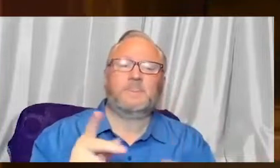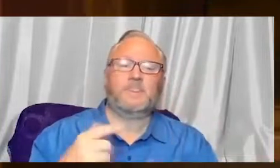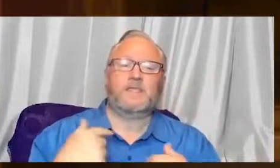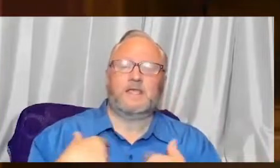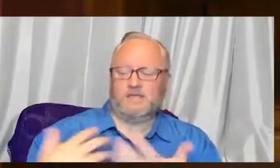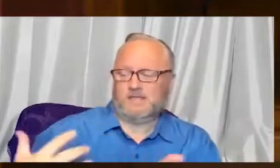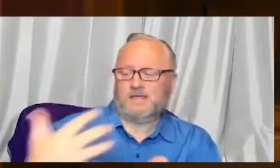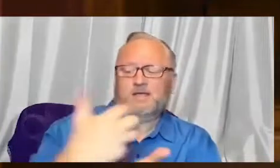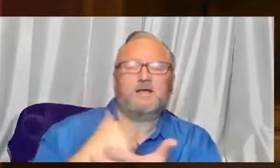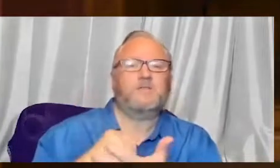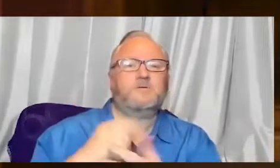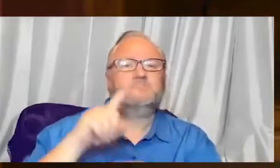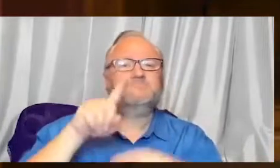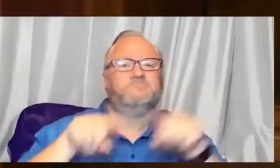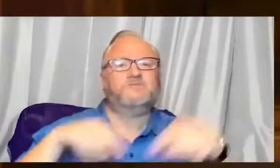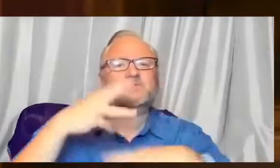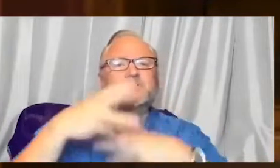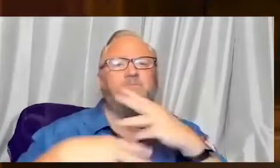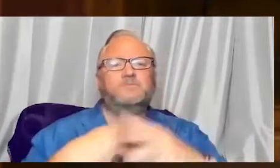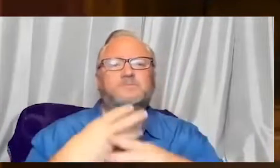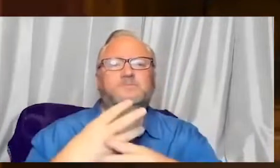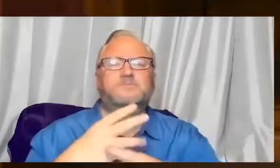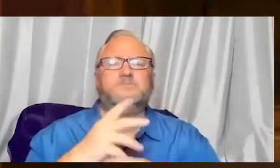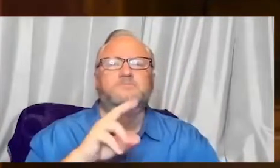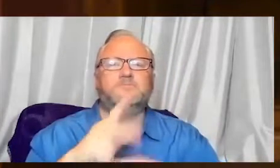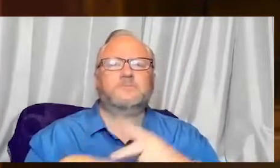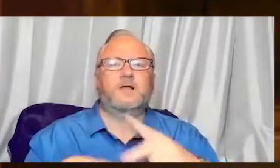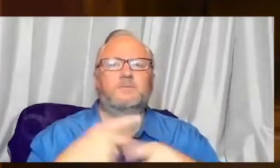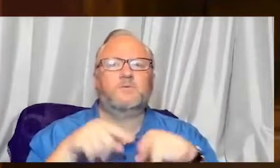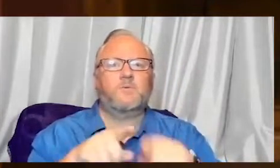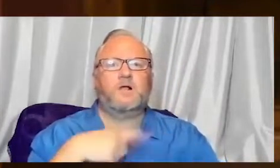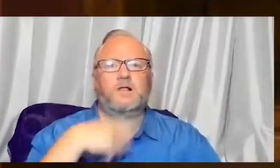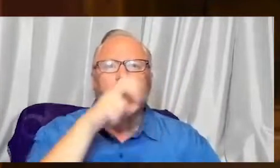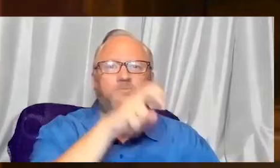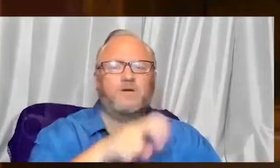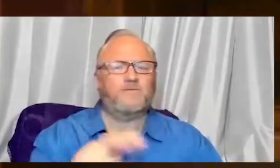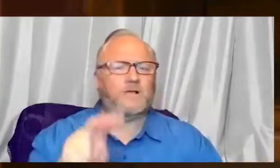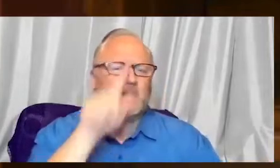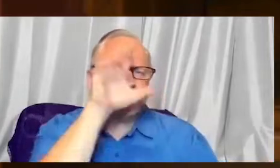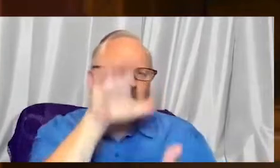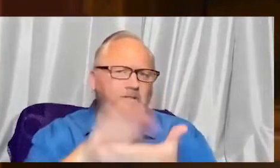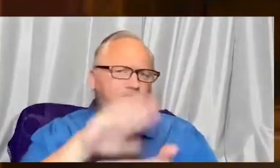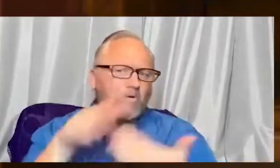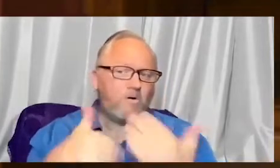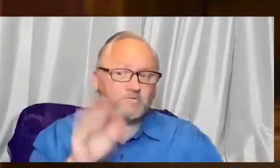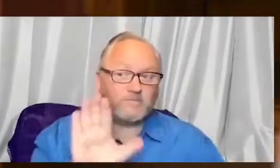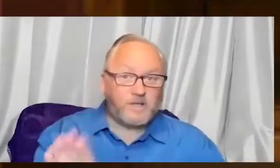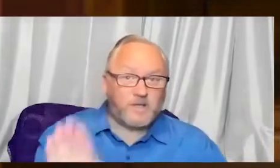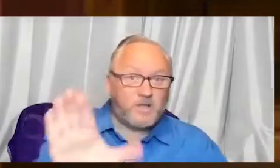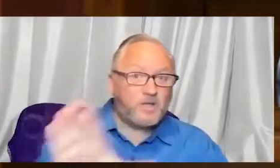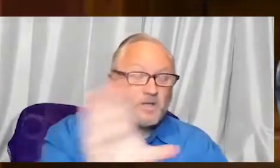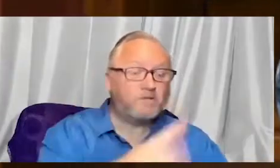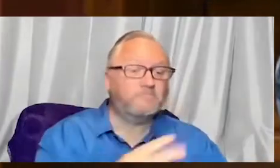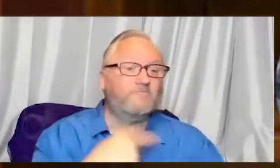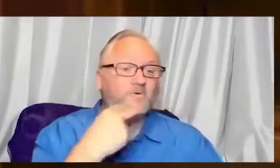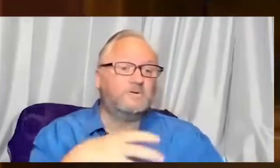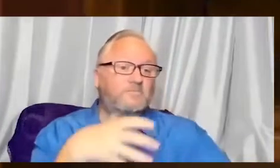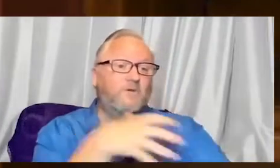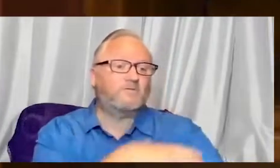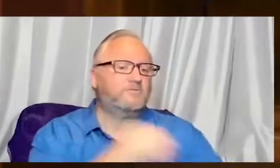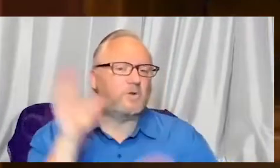all types along my course and believe all their powerful voices should be heard from the